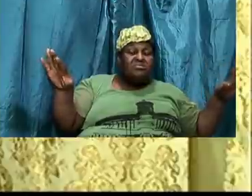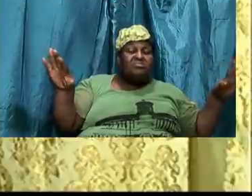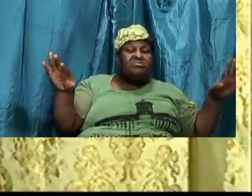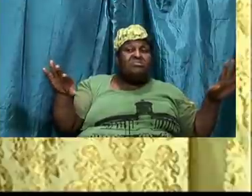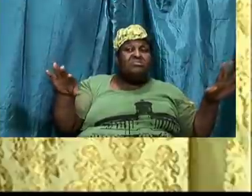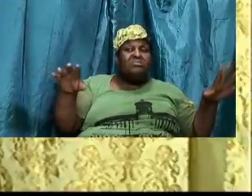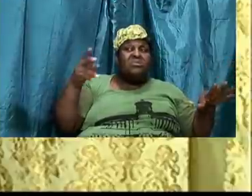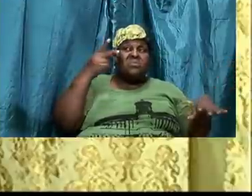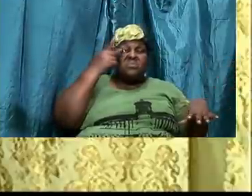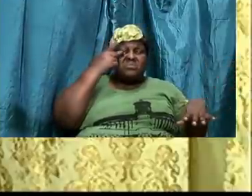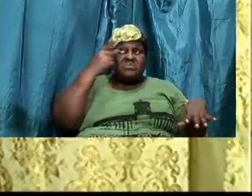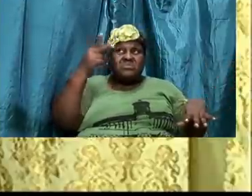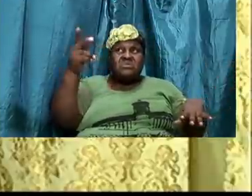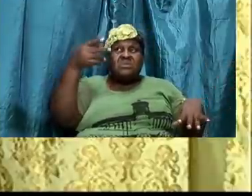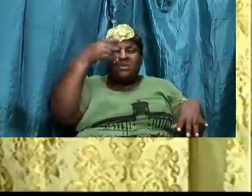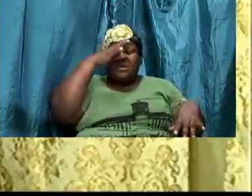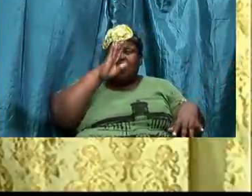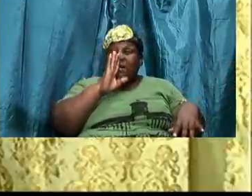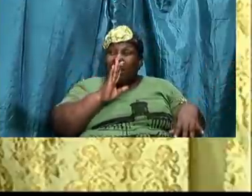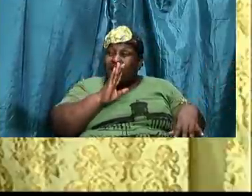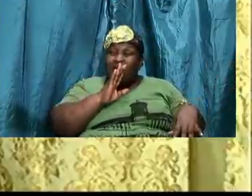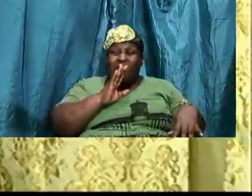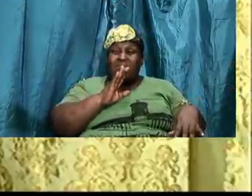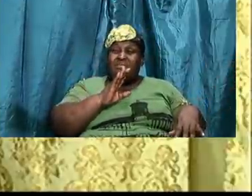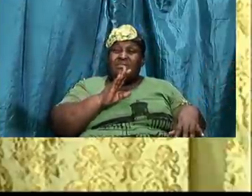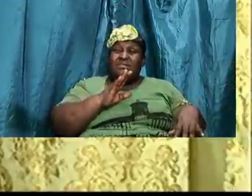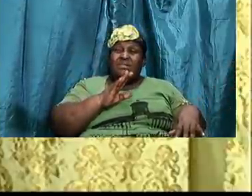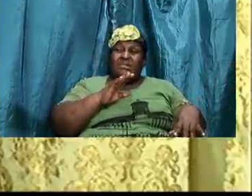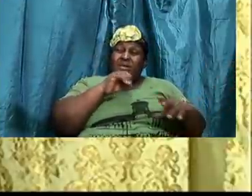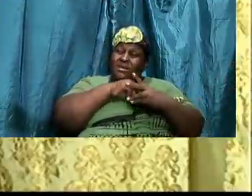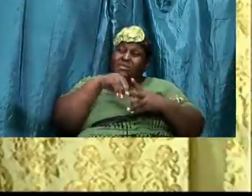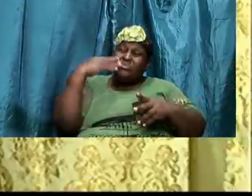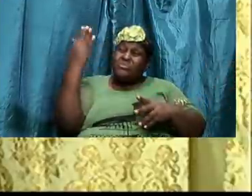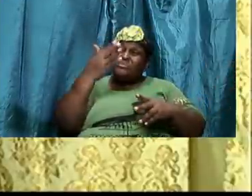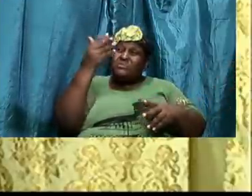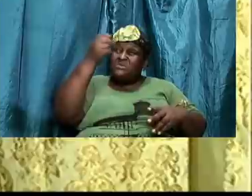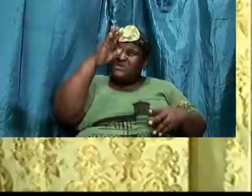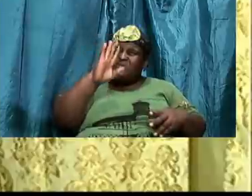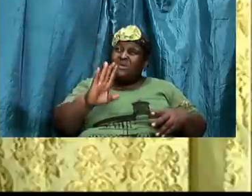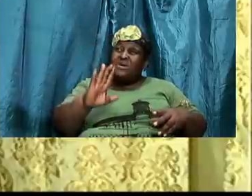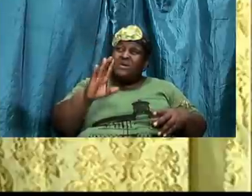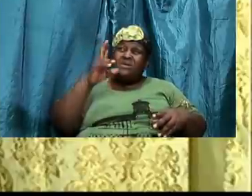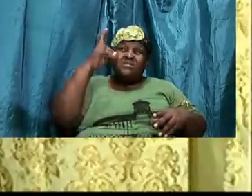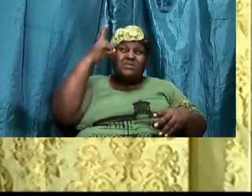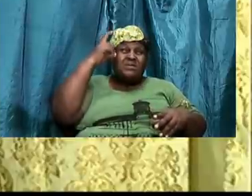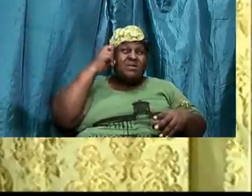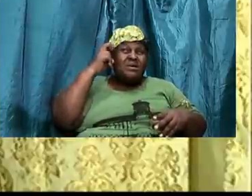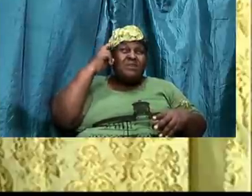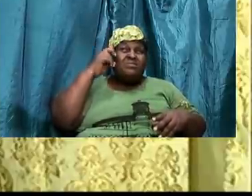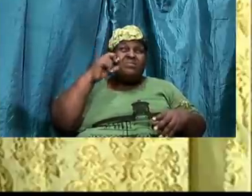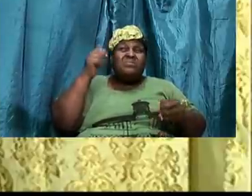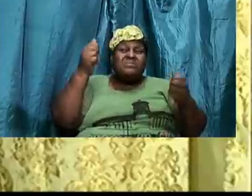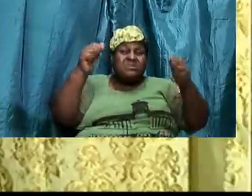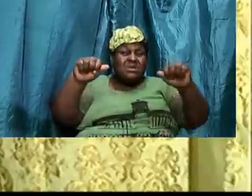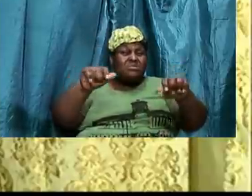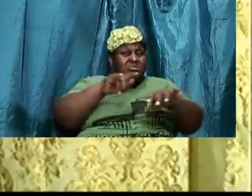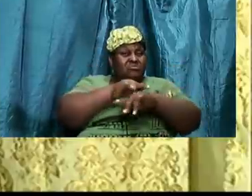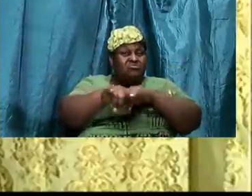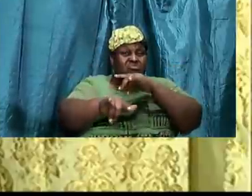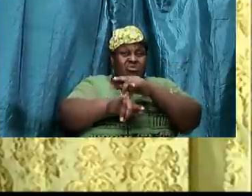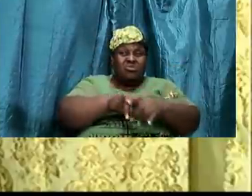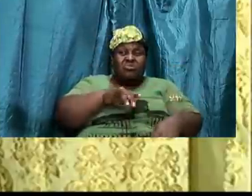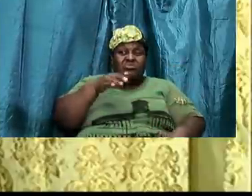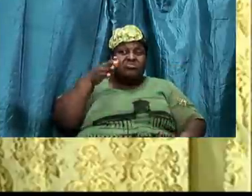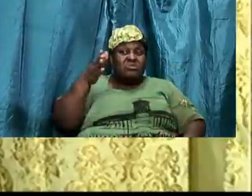adversary was able to persuade them. Who are you and I? Brethren,